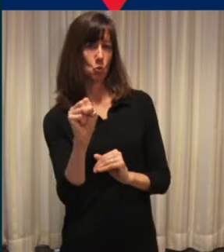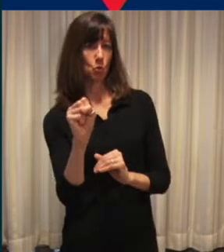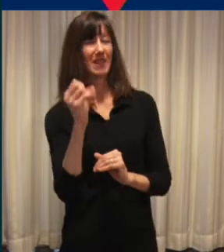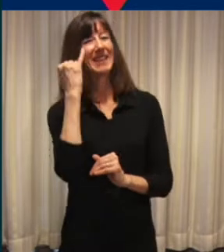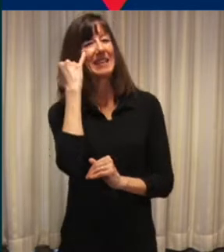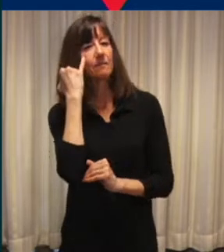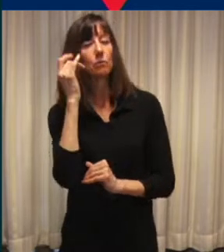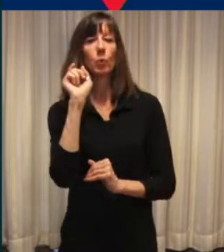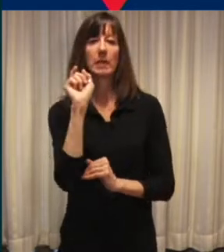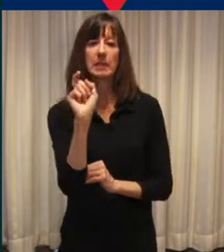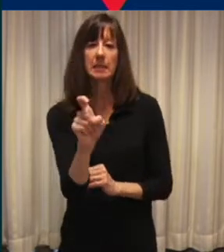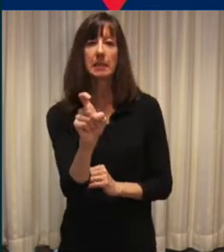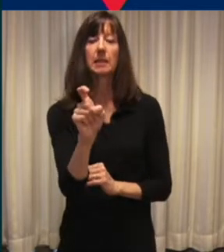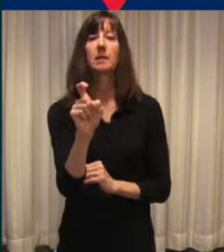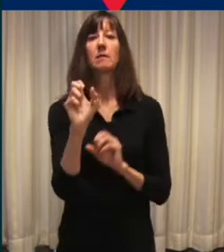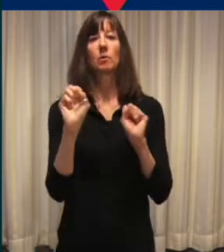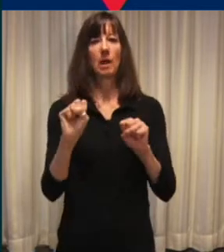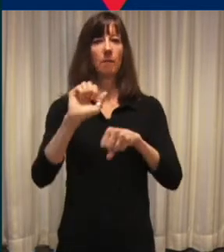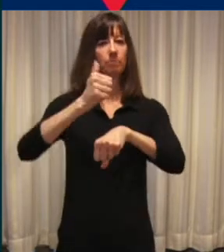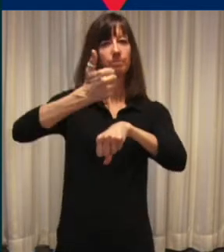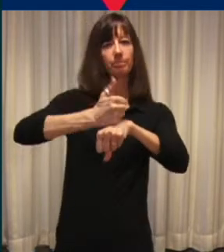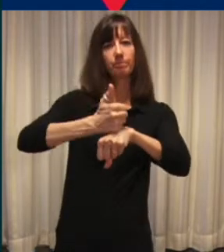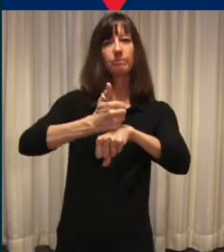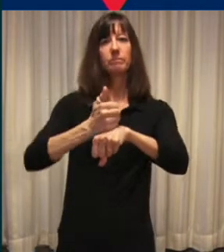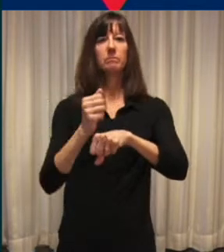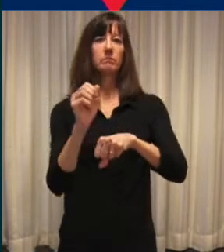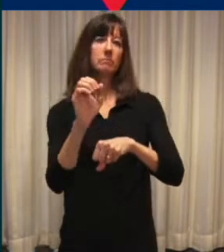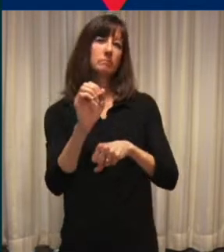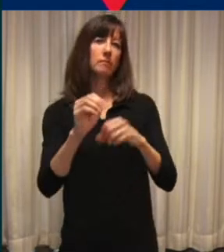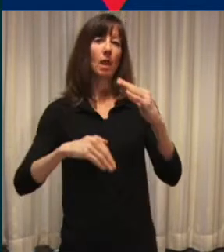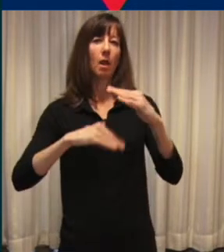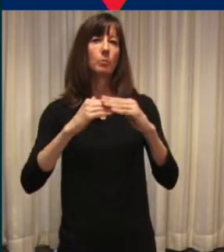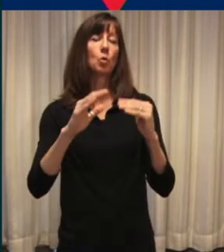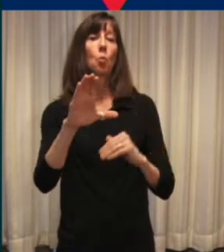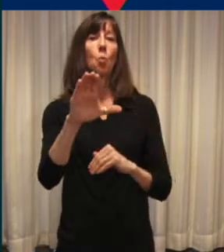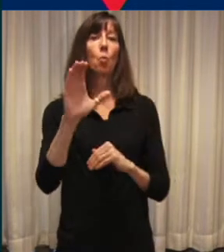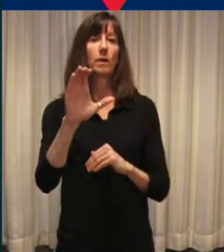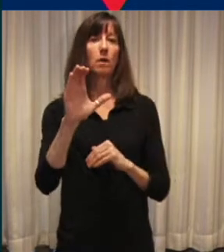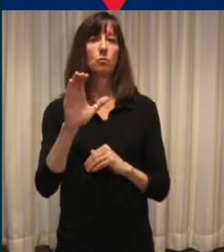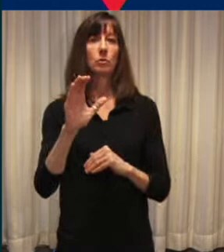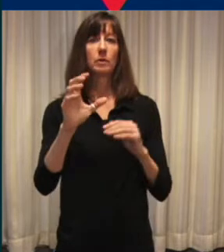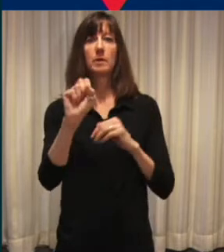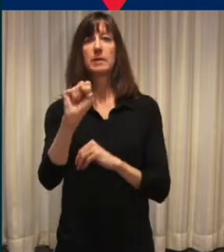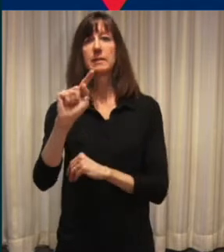would be able to get spun up 100 step-down beds in the field house.